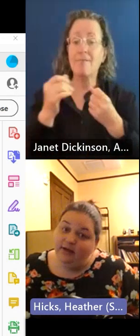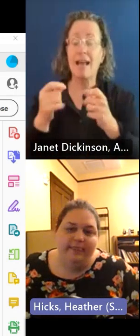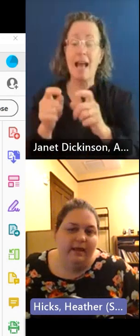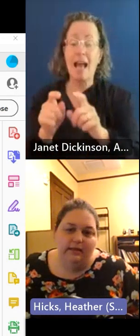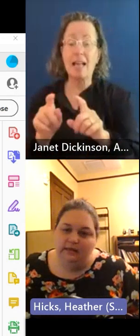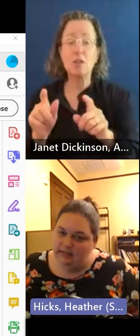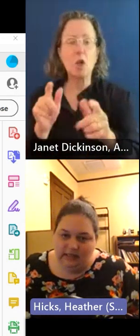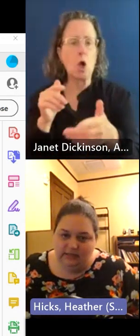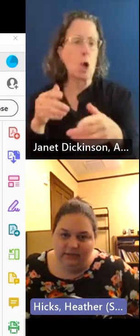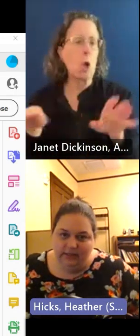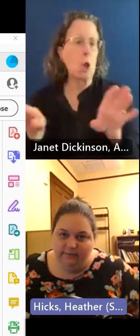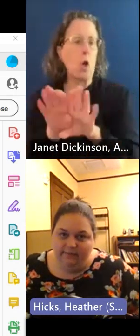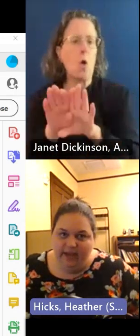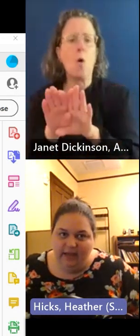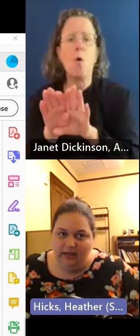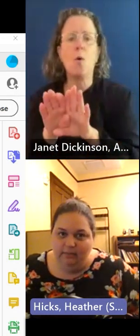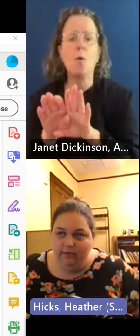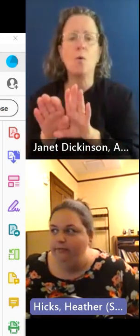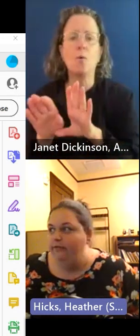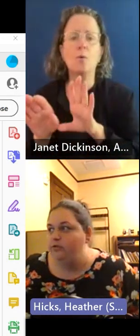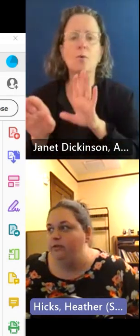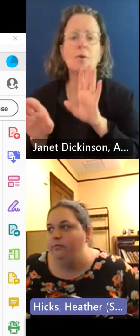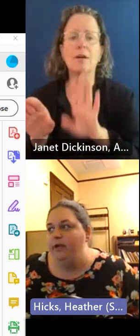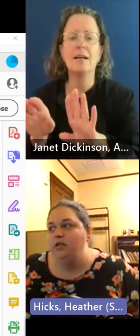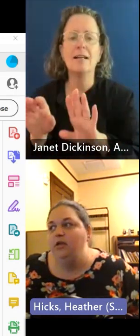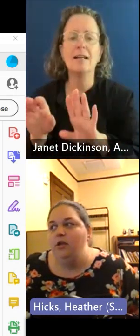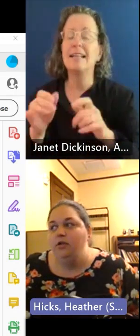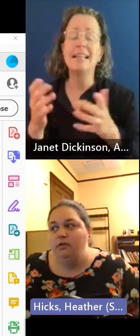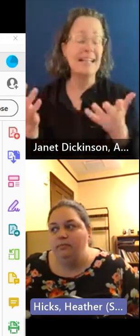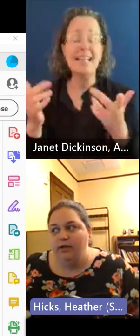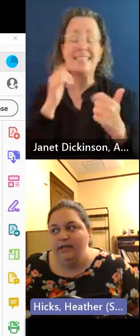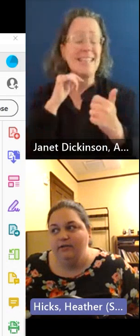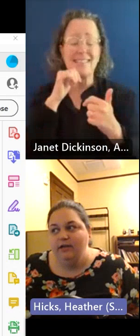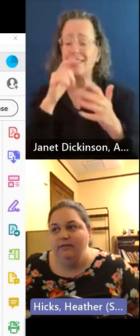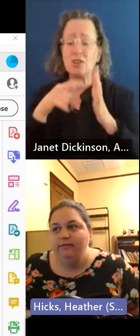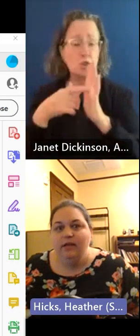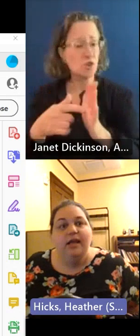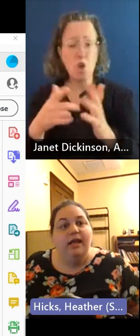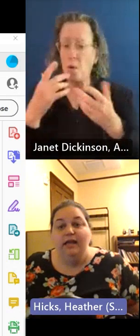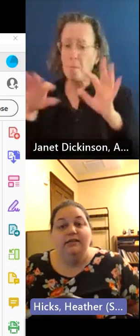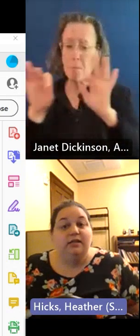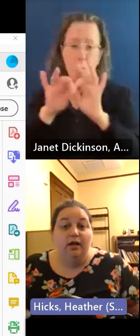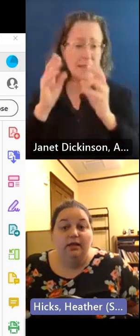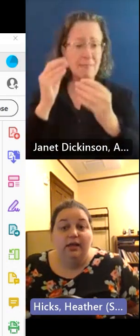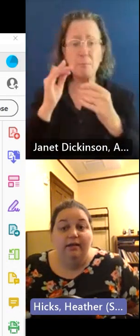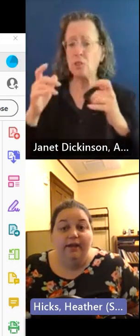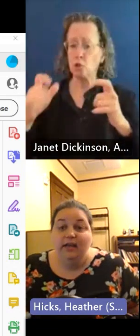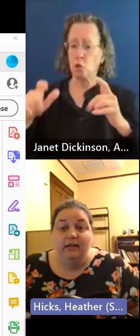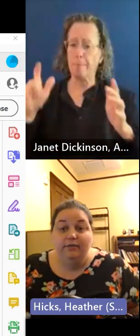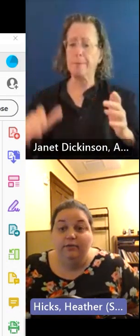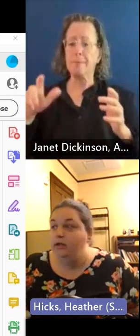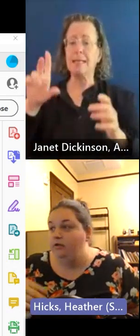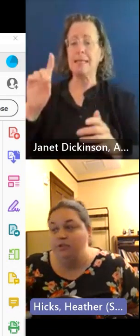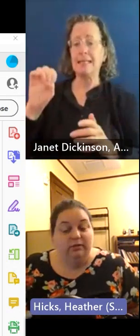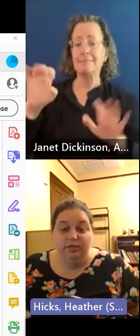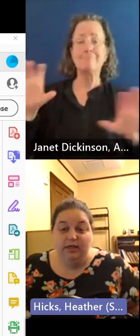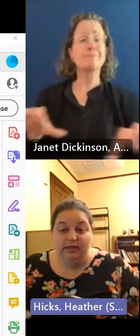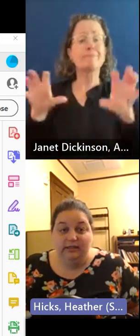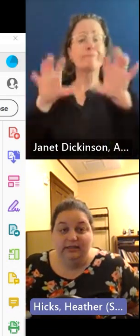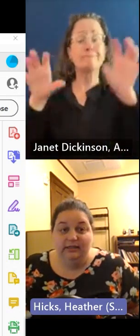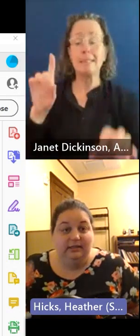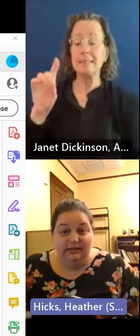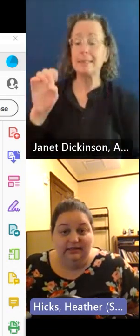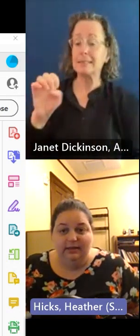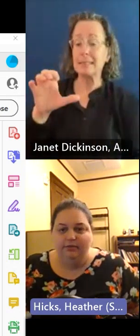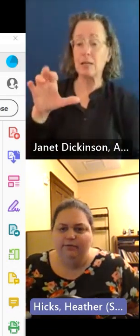or an icon that doesn't really convey any important visual information, you can mark it decorative, and it's not going to have anything for the reader. It's just going to pretend